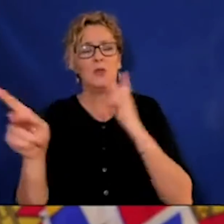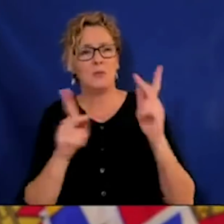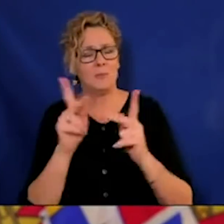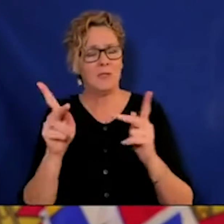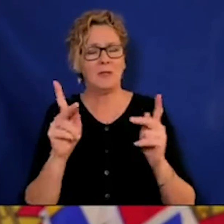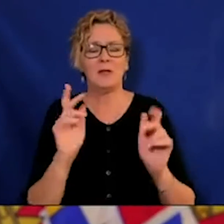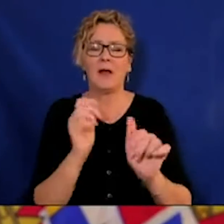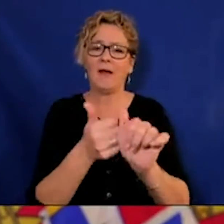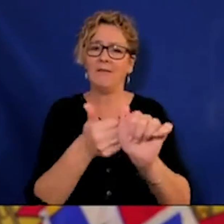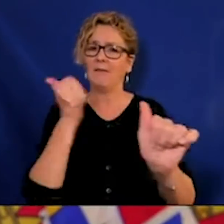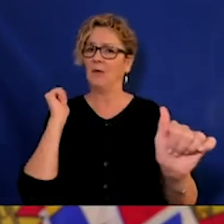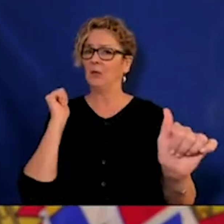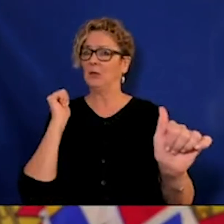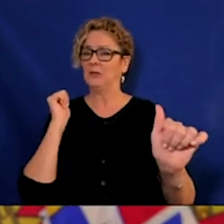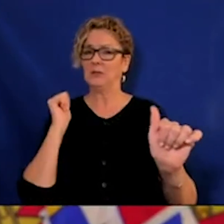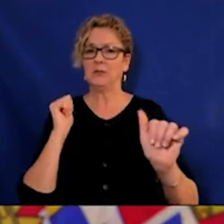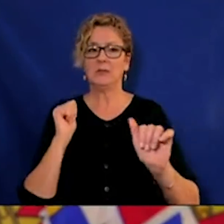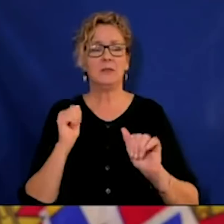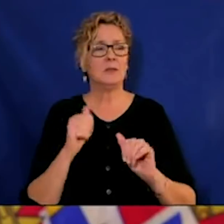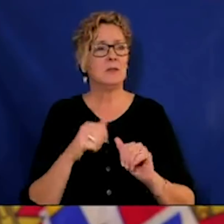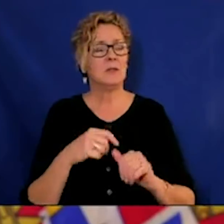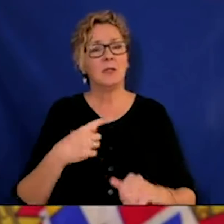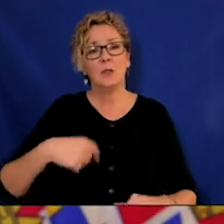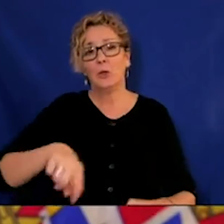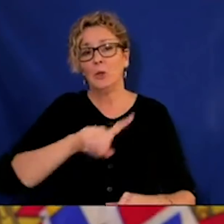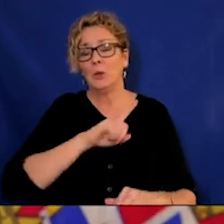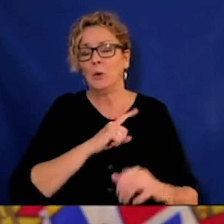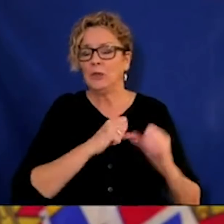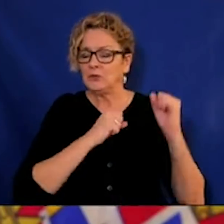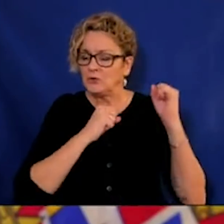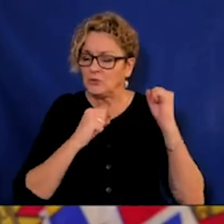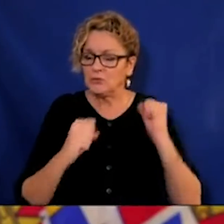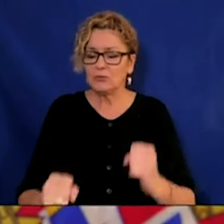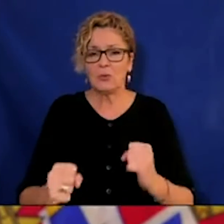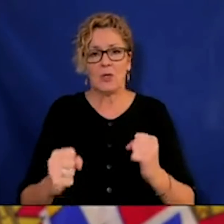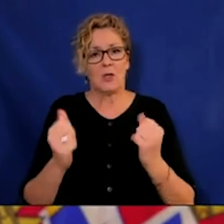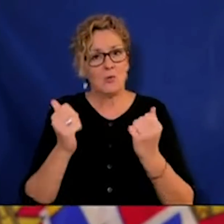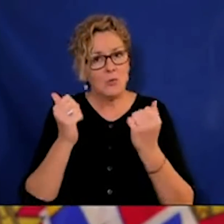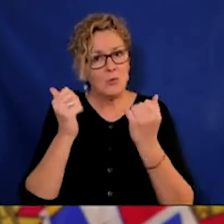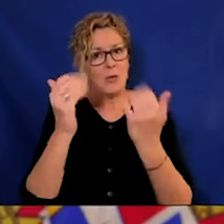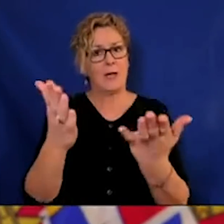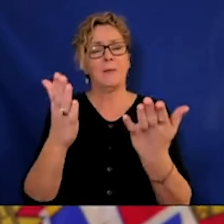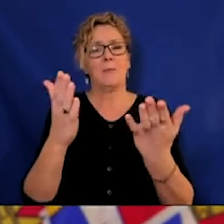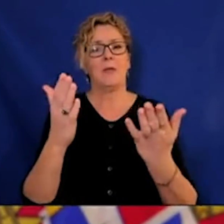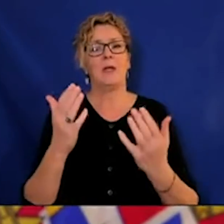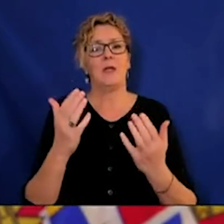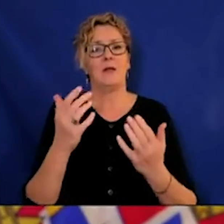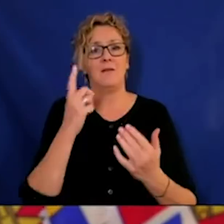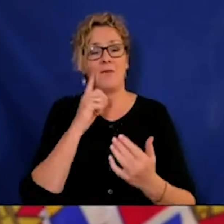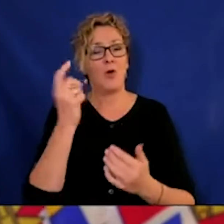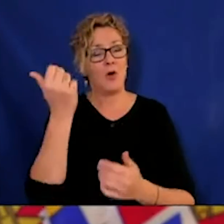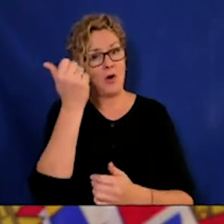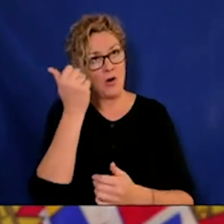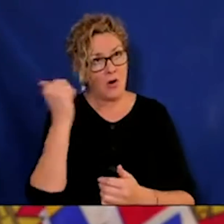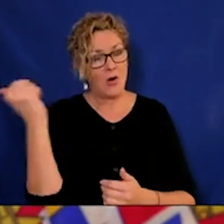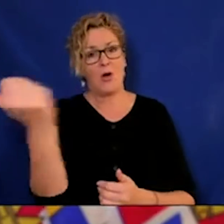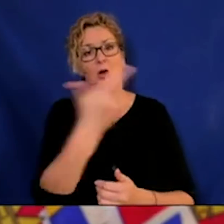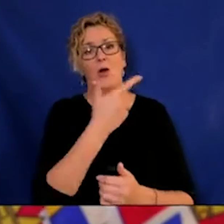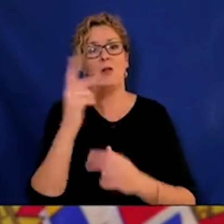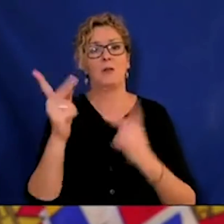of us. We strongly recommend and have for some time, but I'm asking everybody in